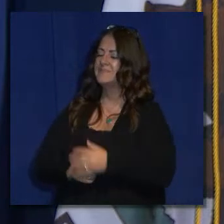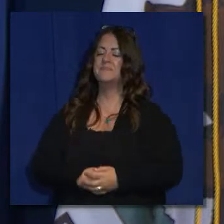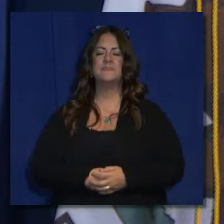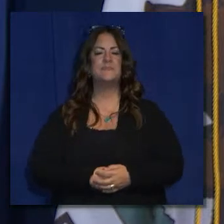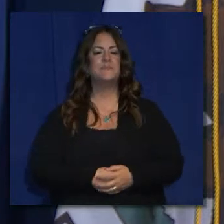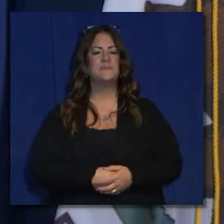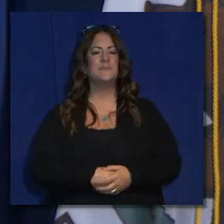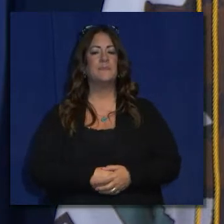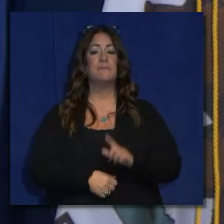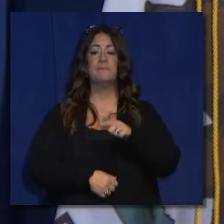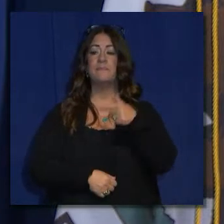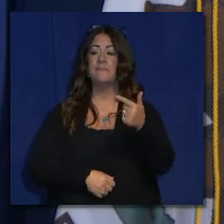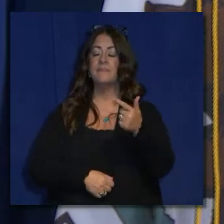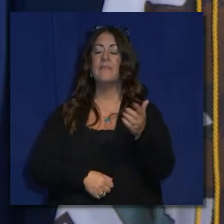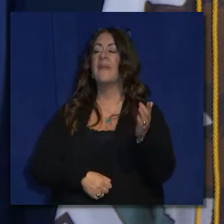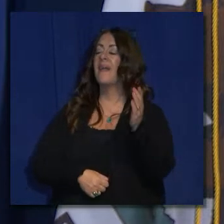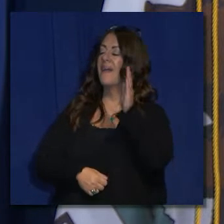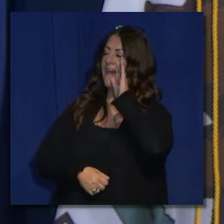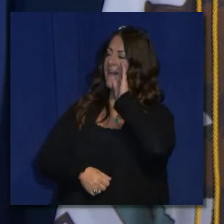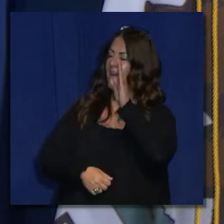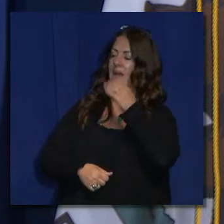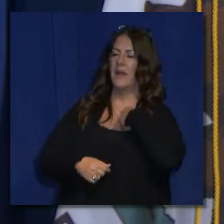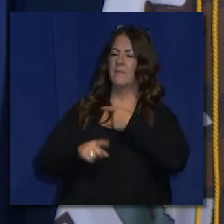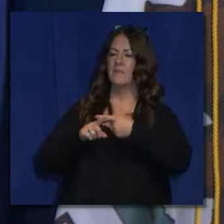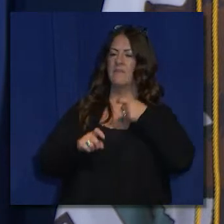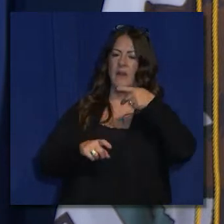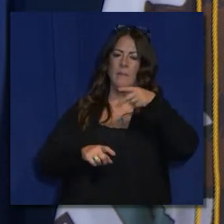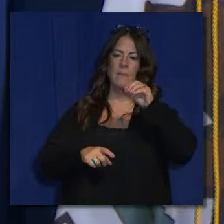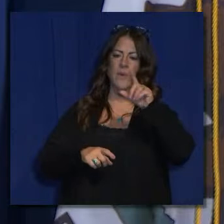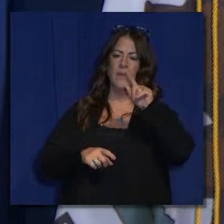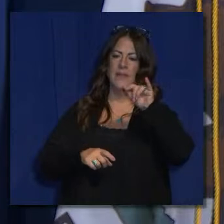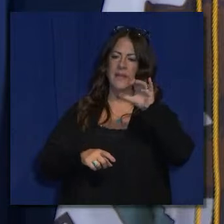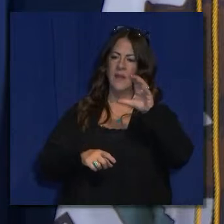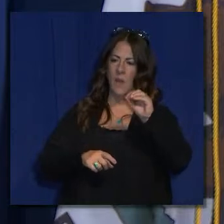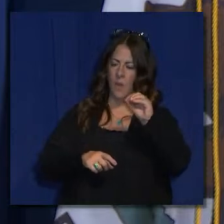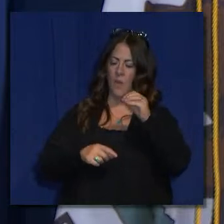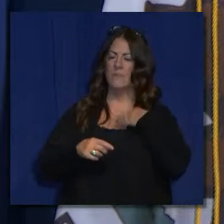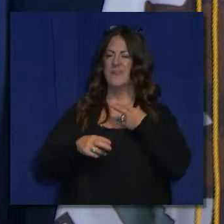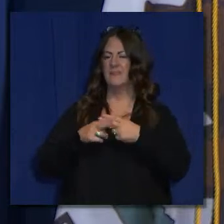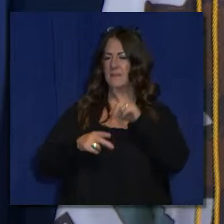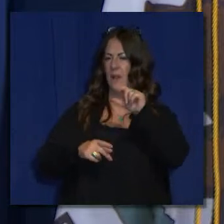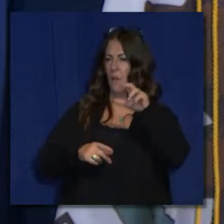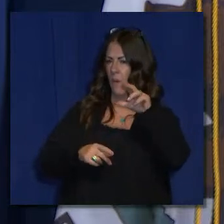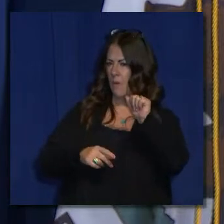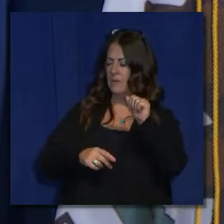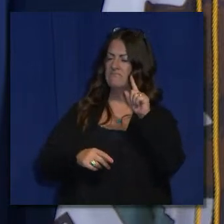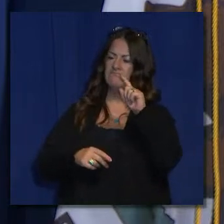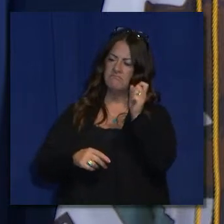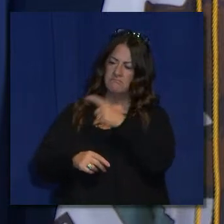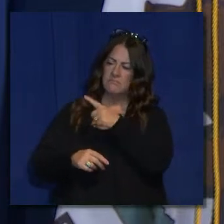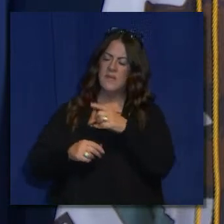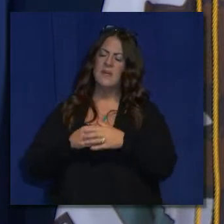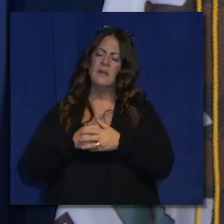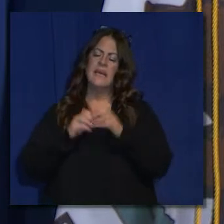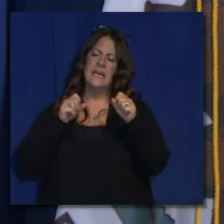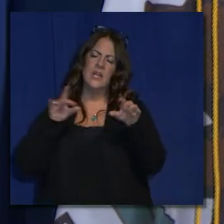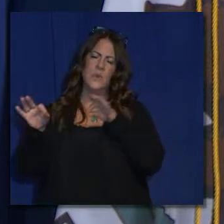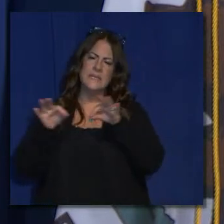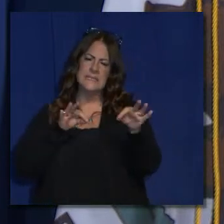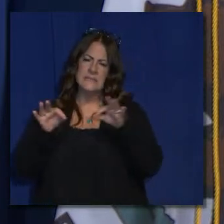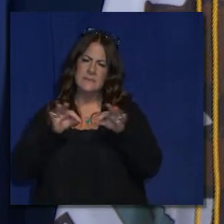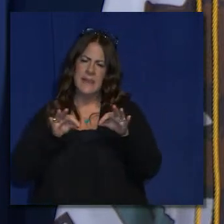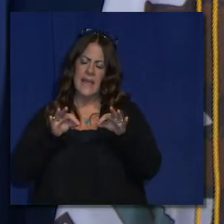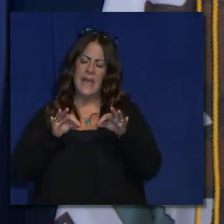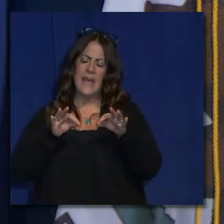Hi, Keely. Laura Cordy from Politico. Thanks for taking questions. Hopefully this one isn't too wonky, but can you explain